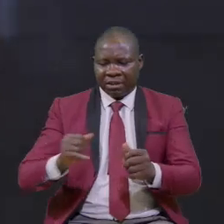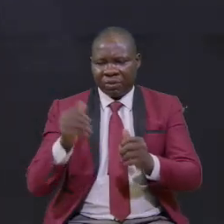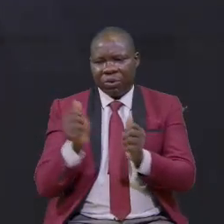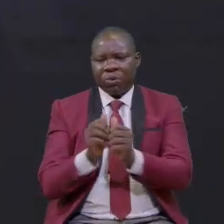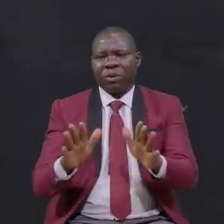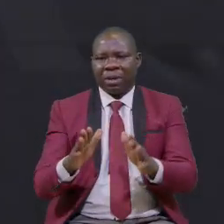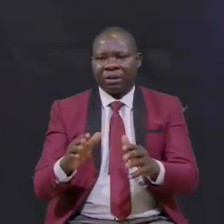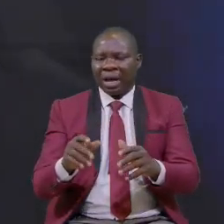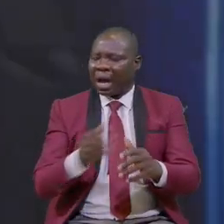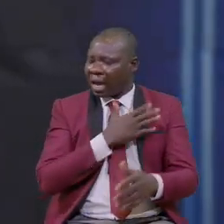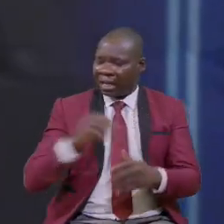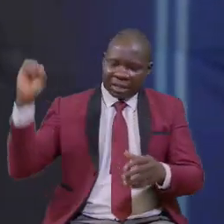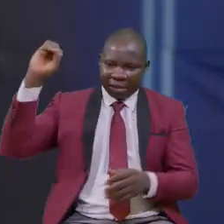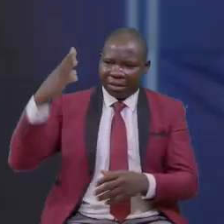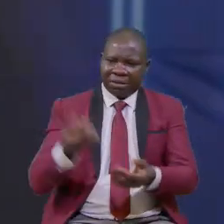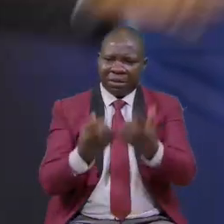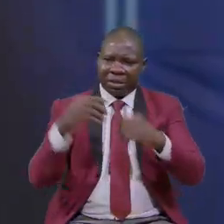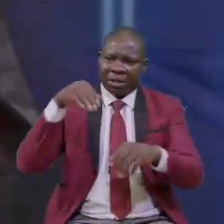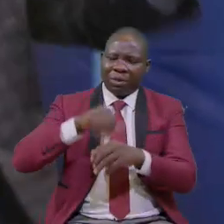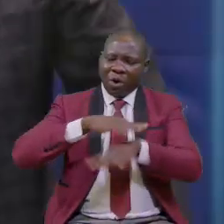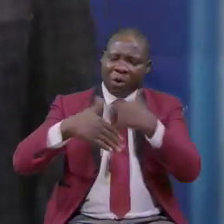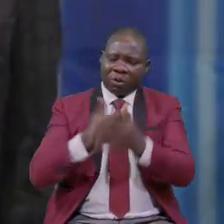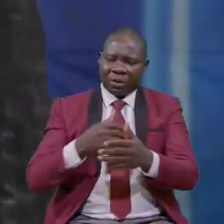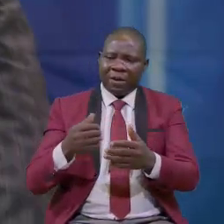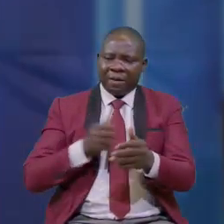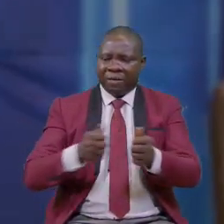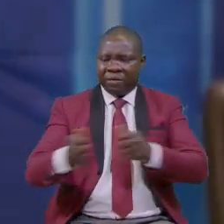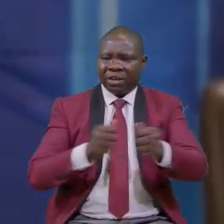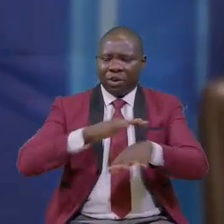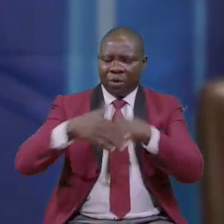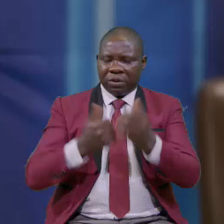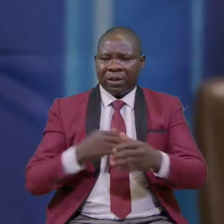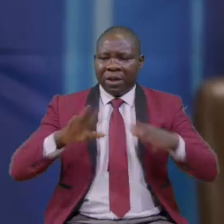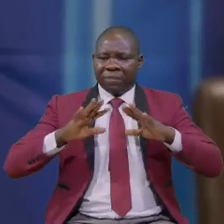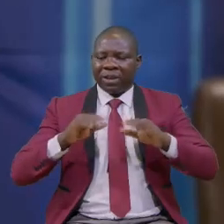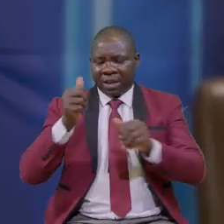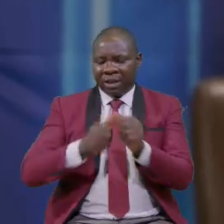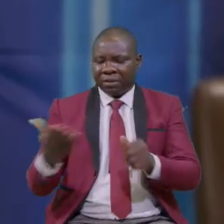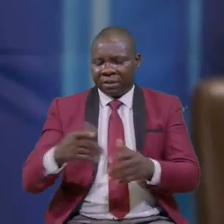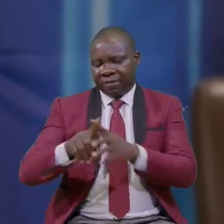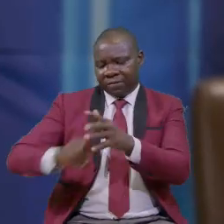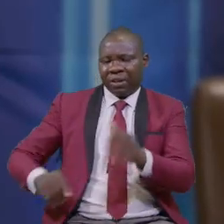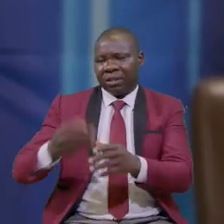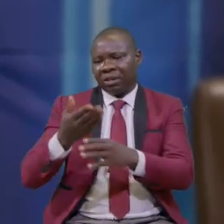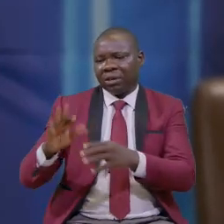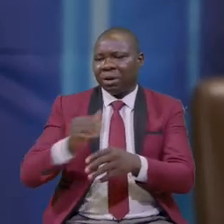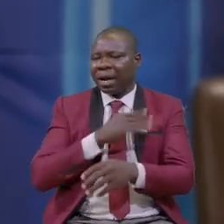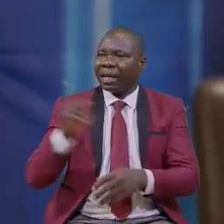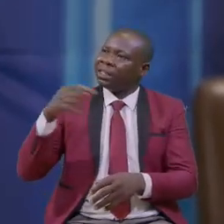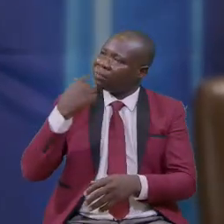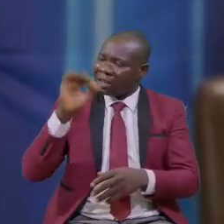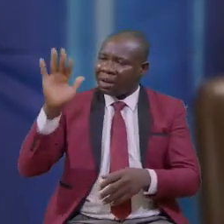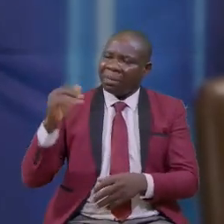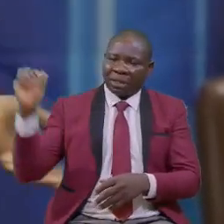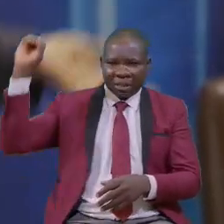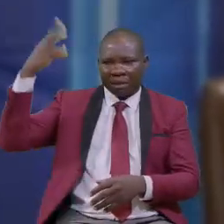the fighting, all the fears, everything cleared away. And he says, by the grace of God, I am what I